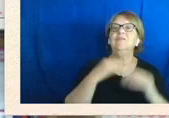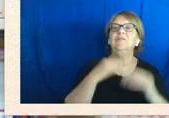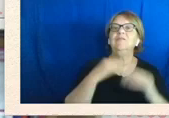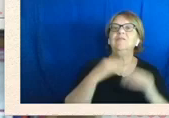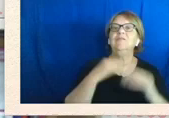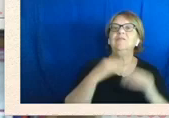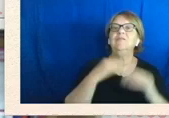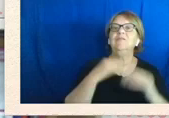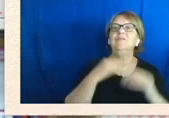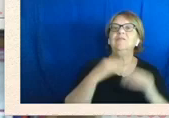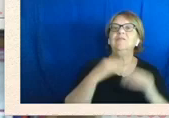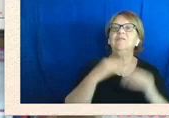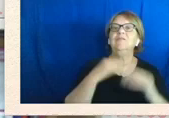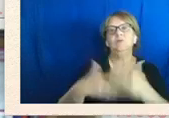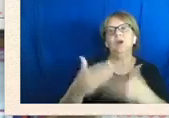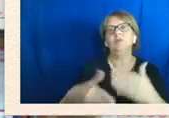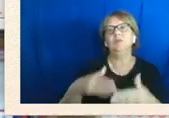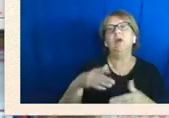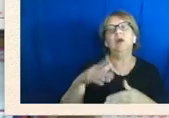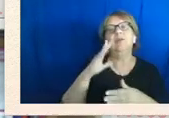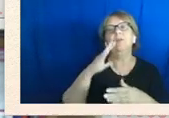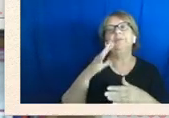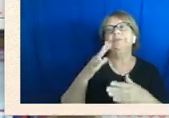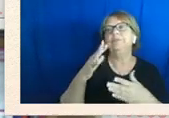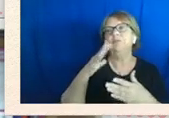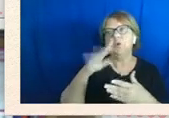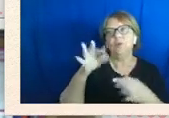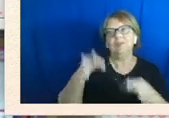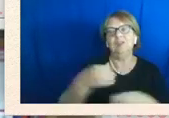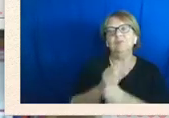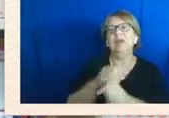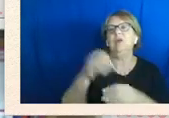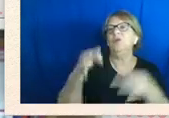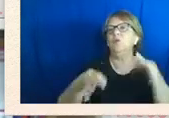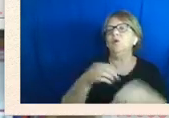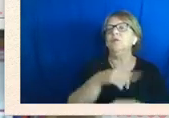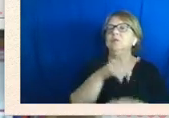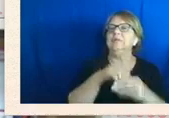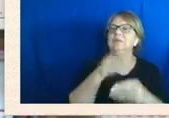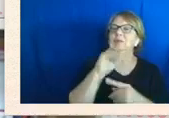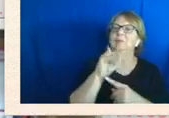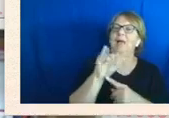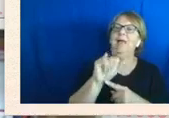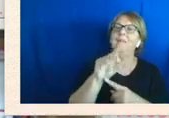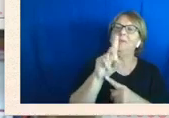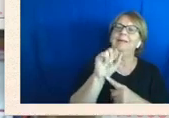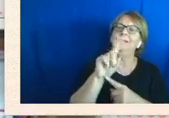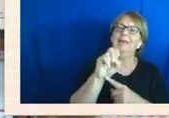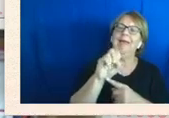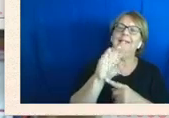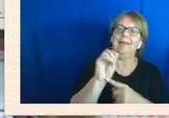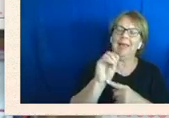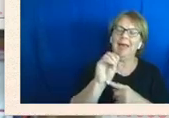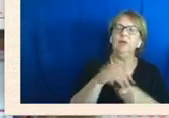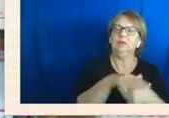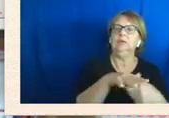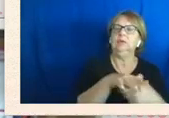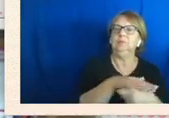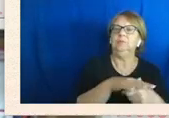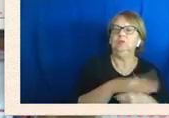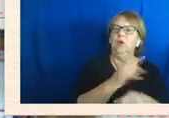with supported decision making, that she has it in Miami-Dade County, that we also work on those